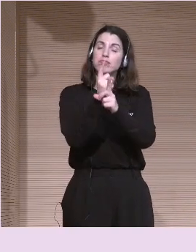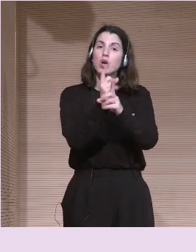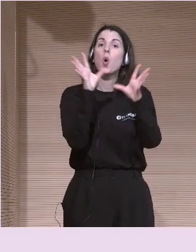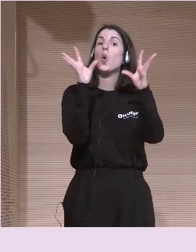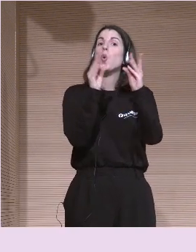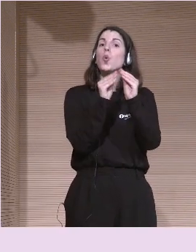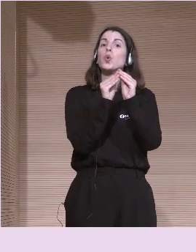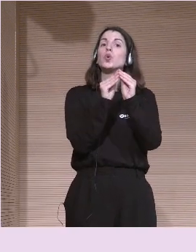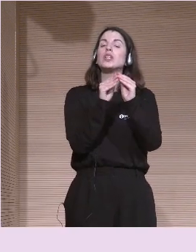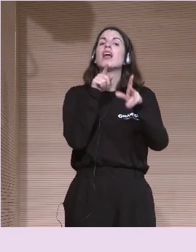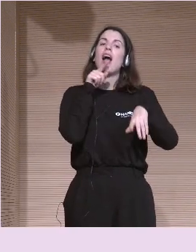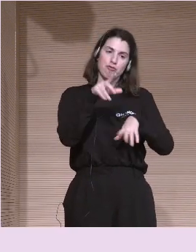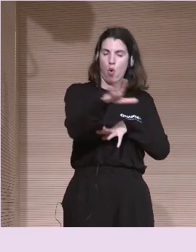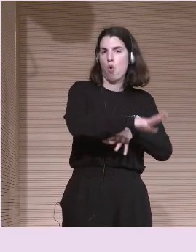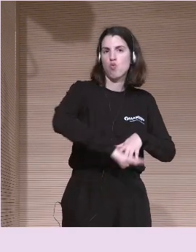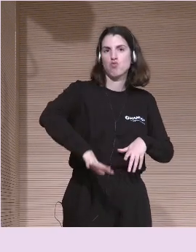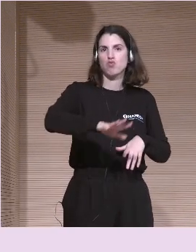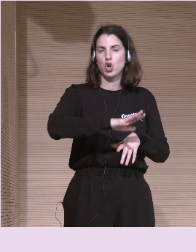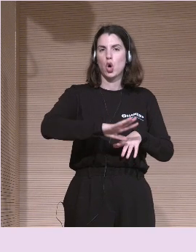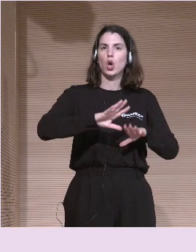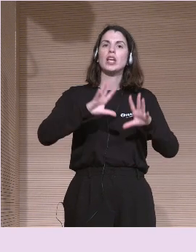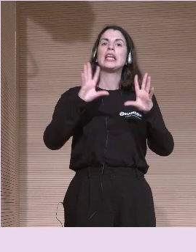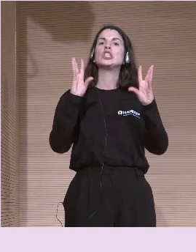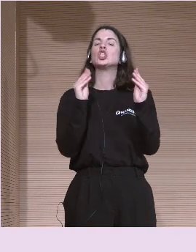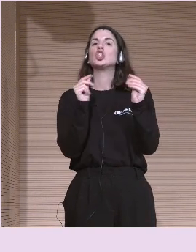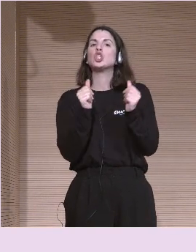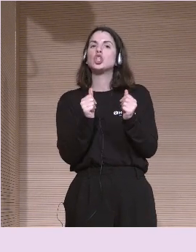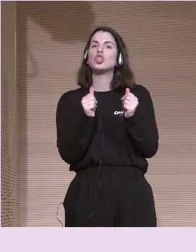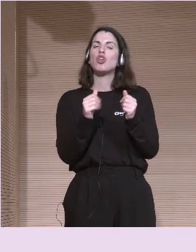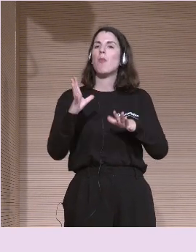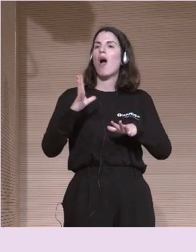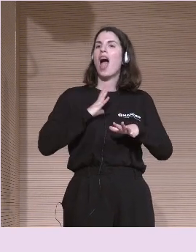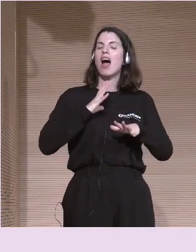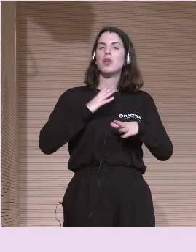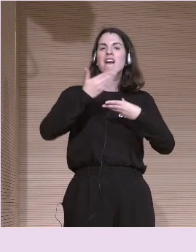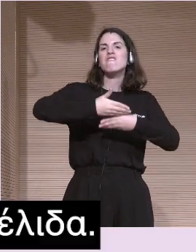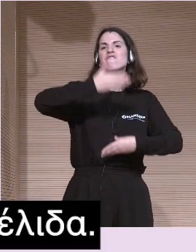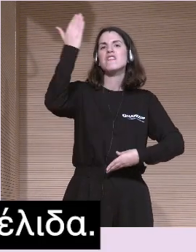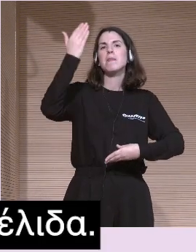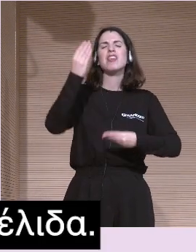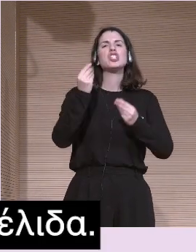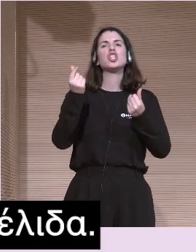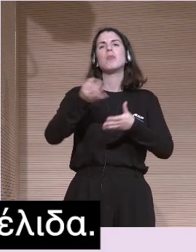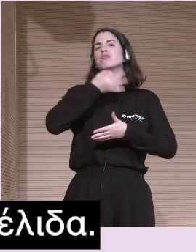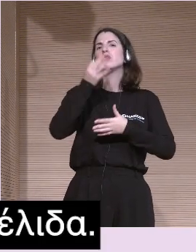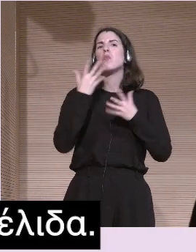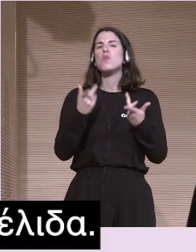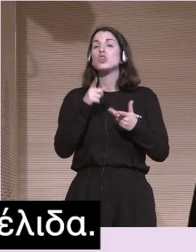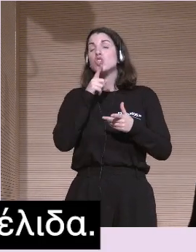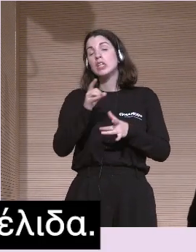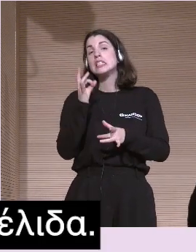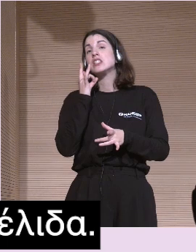of sort of dehumanizing coverage. And we wanted to put on an exhibition about the people in that camp, and just to sort of explore